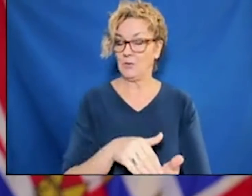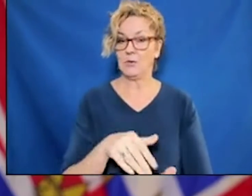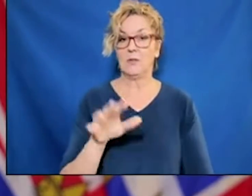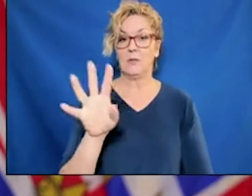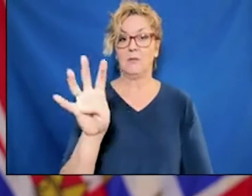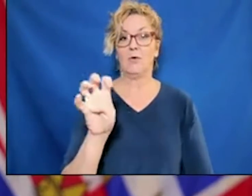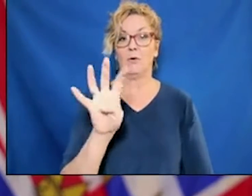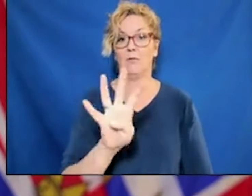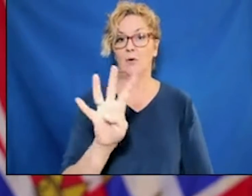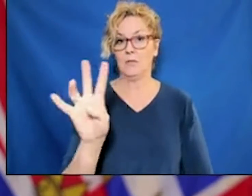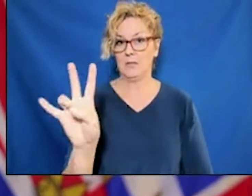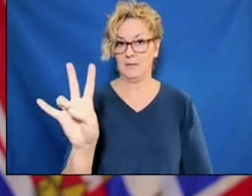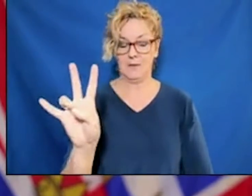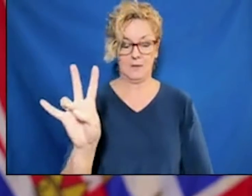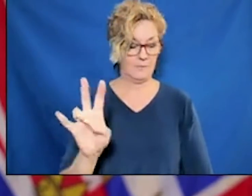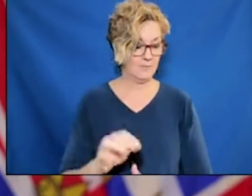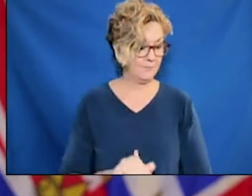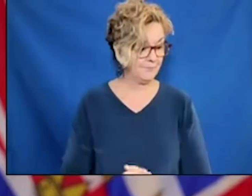Of the new cases,